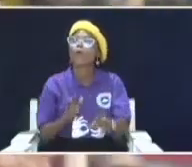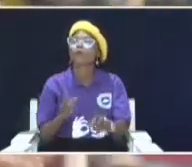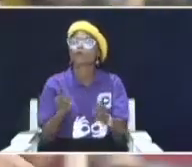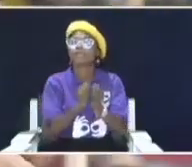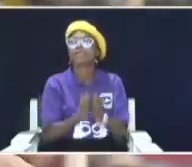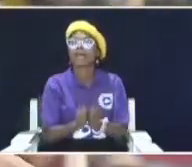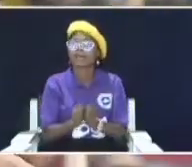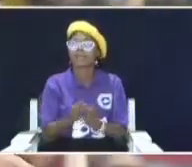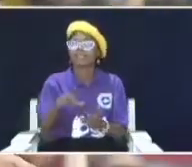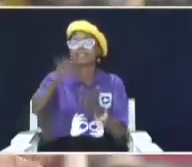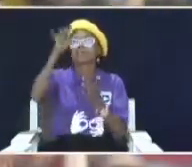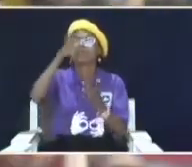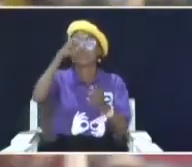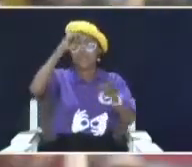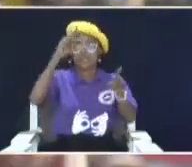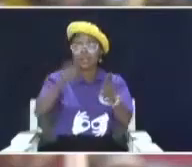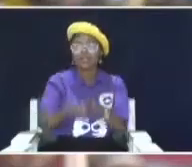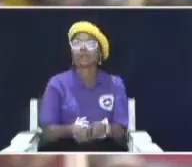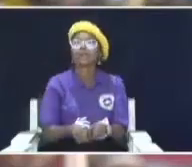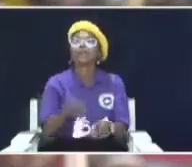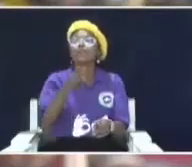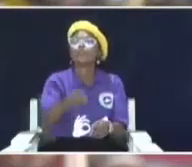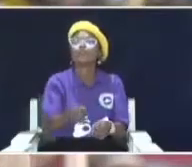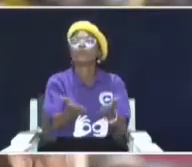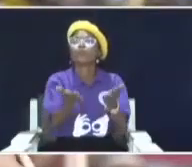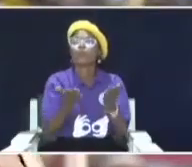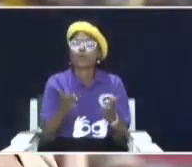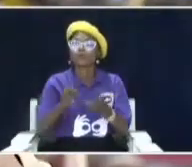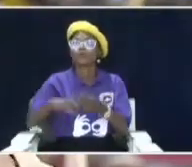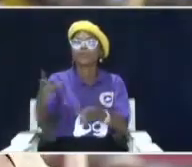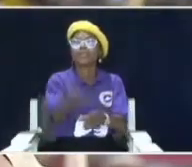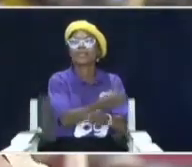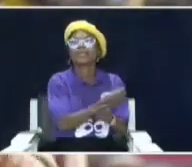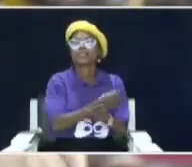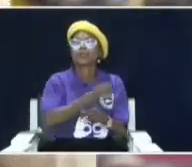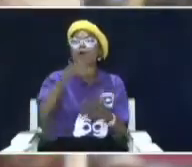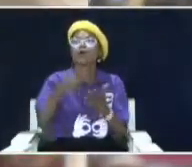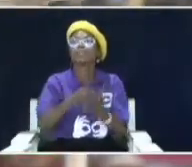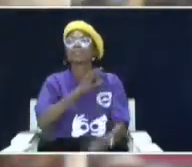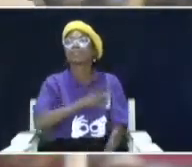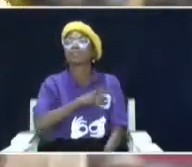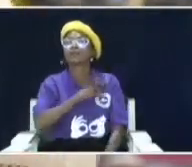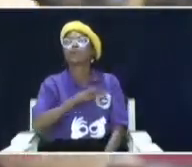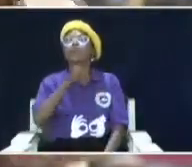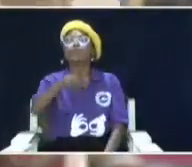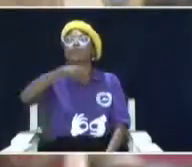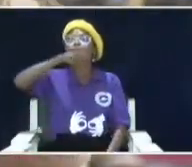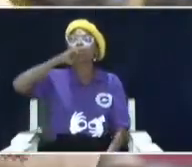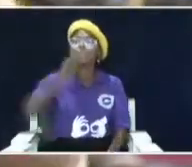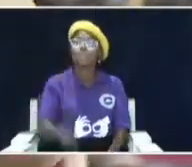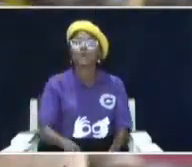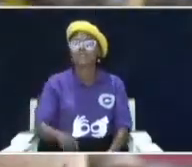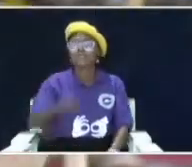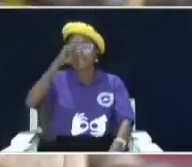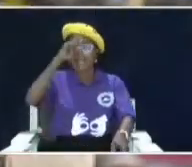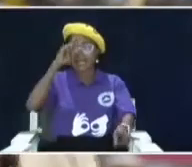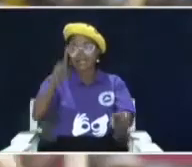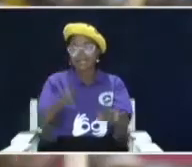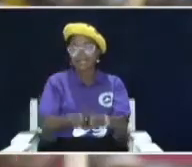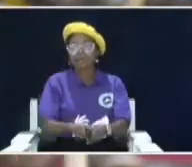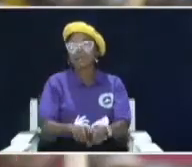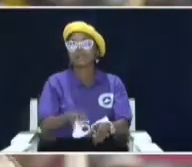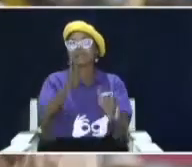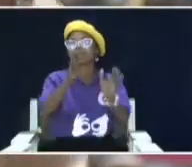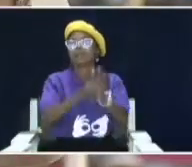agree? You want to get all these benefits. You must agree with God. You must be in